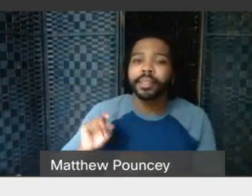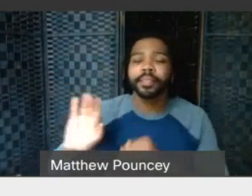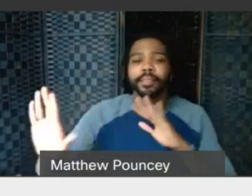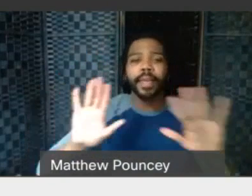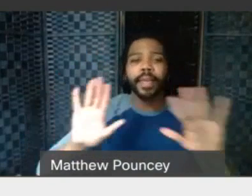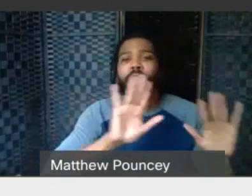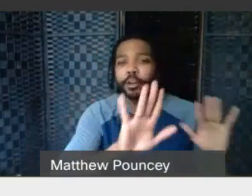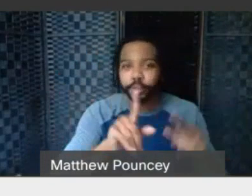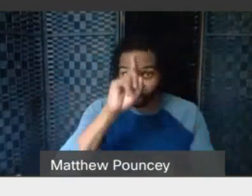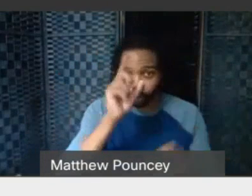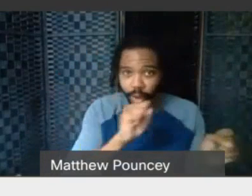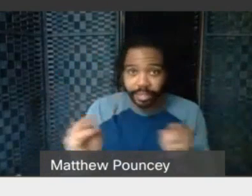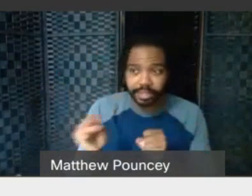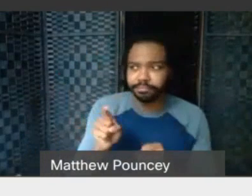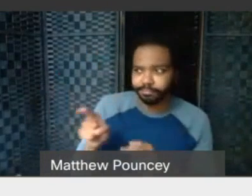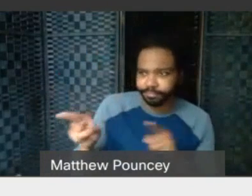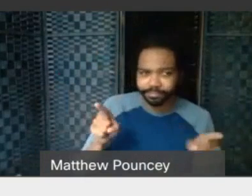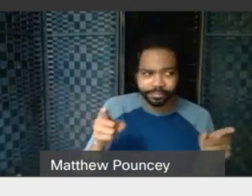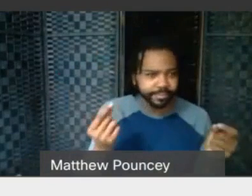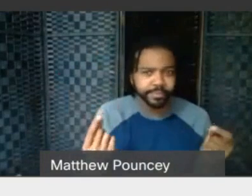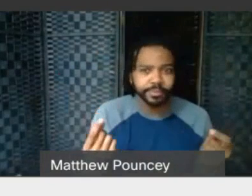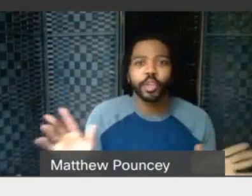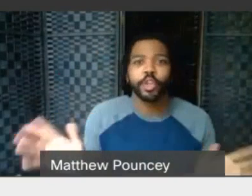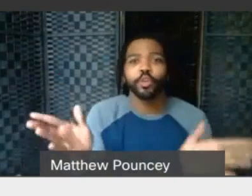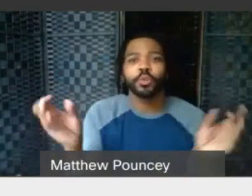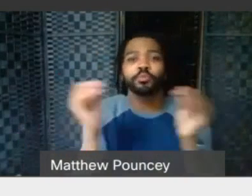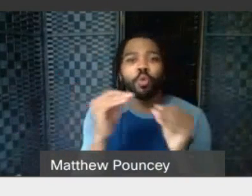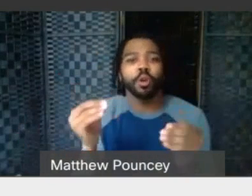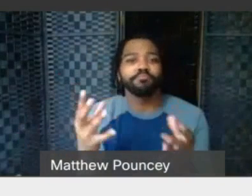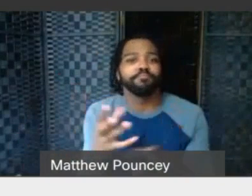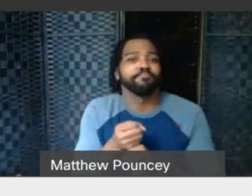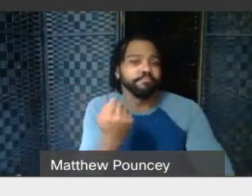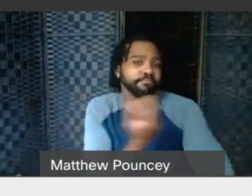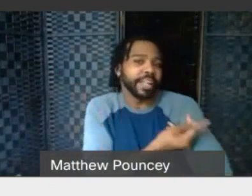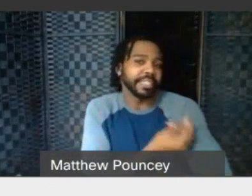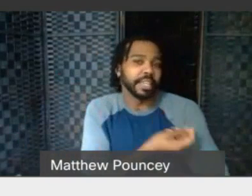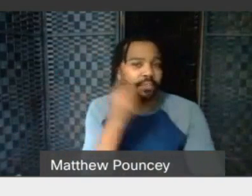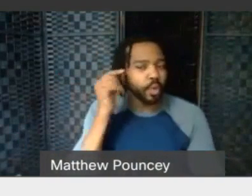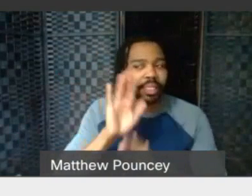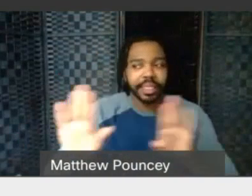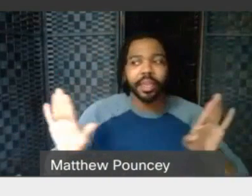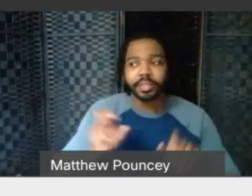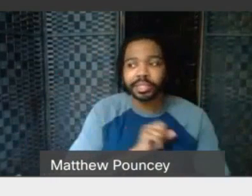the strategies that they had used to encourage vaccination within their agencies.